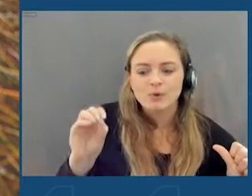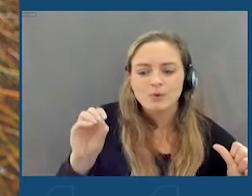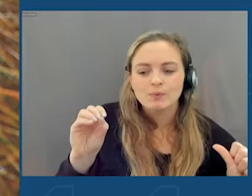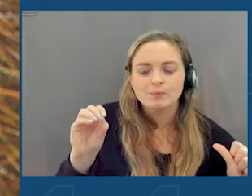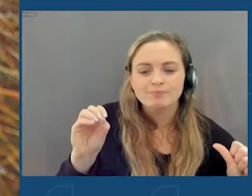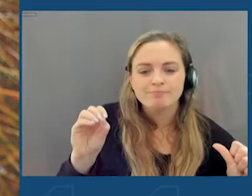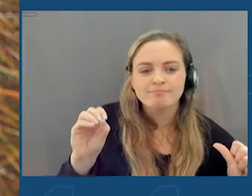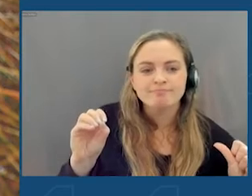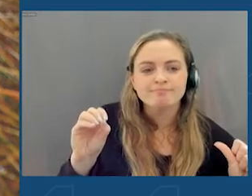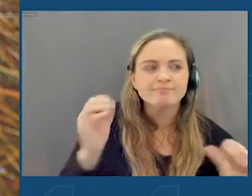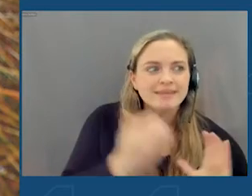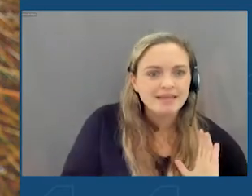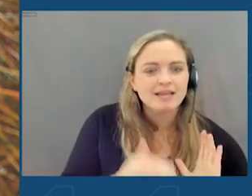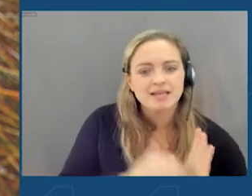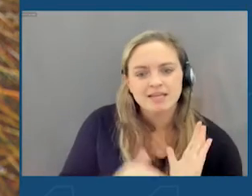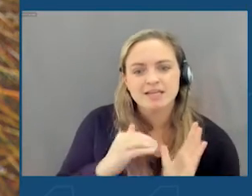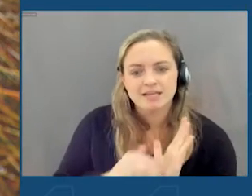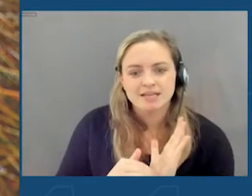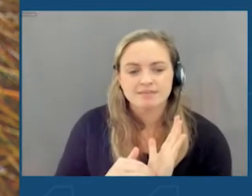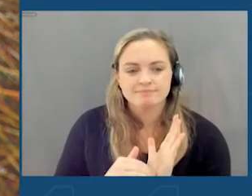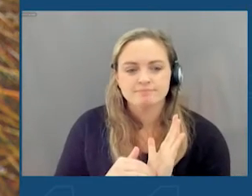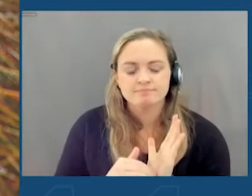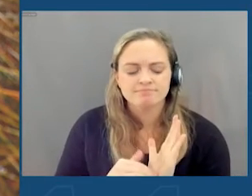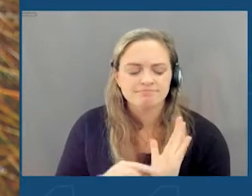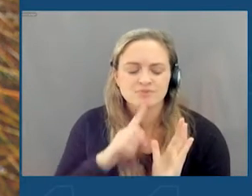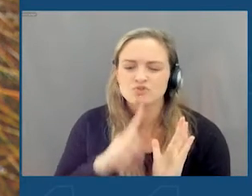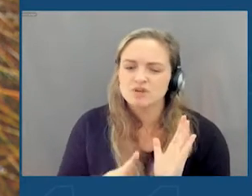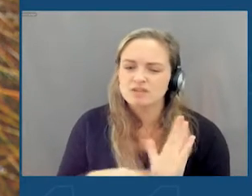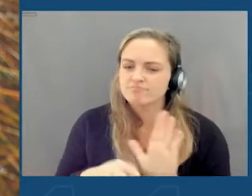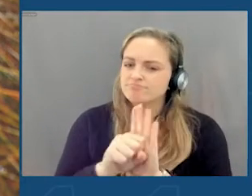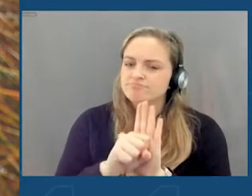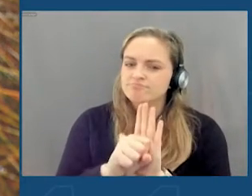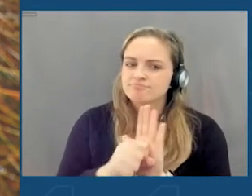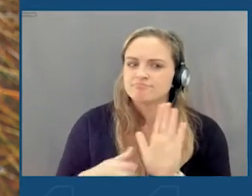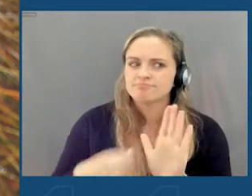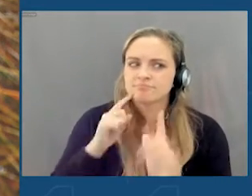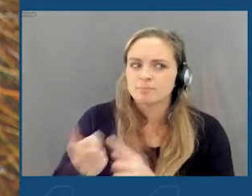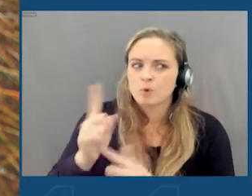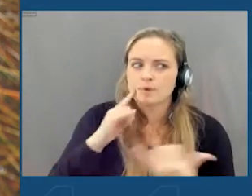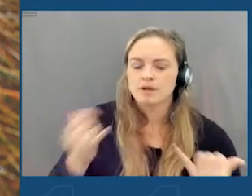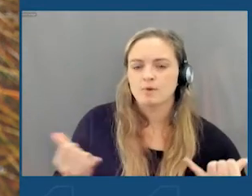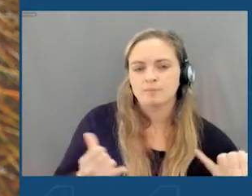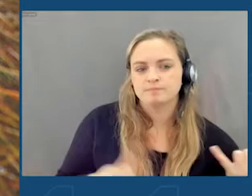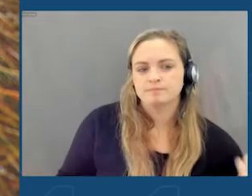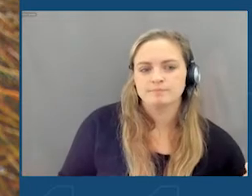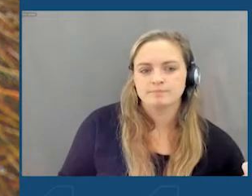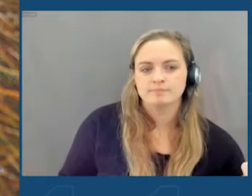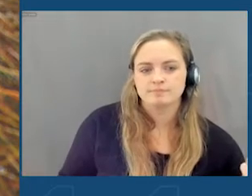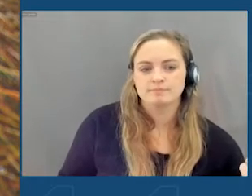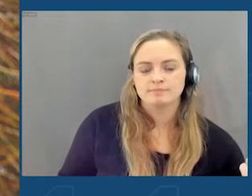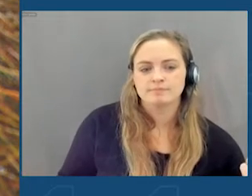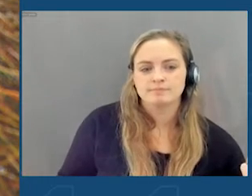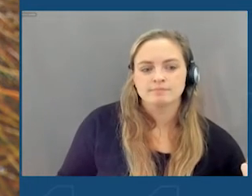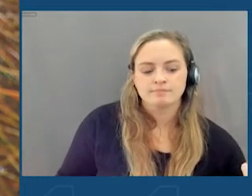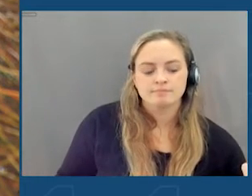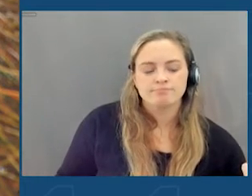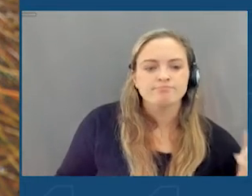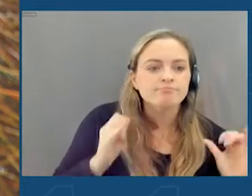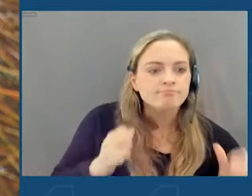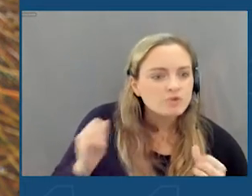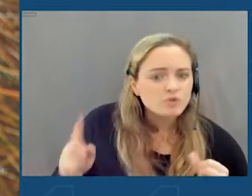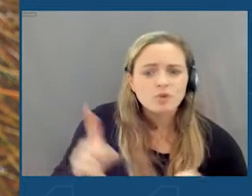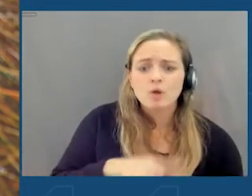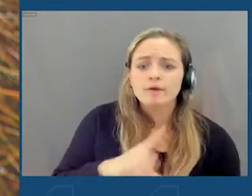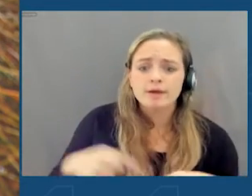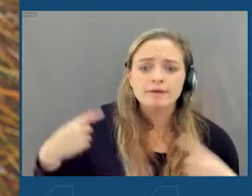it over and over again. But it really symbolizes in me this moment right now. Individuals who for a long